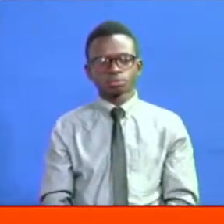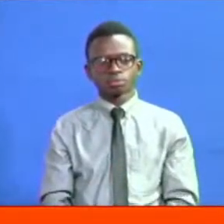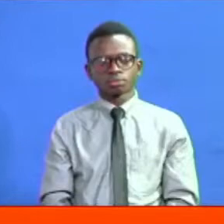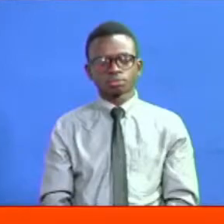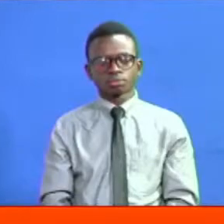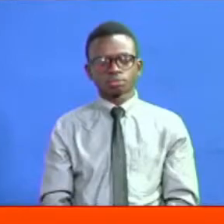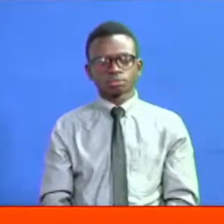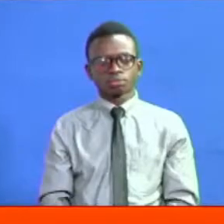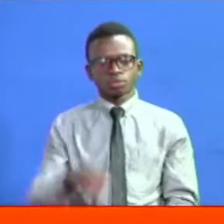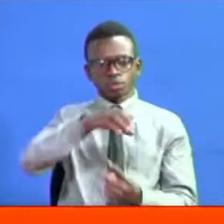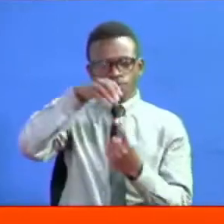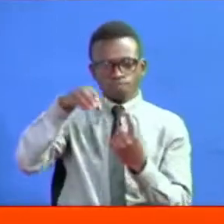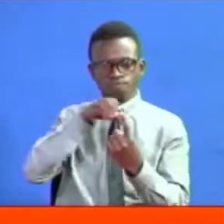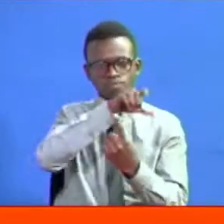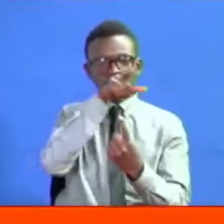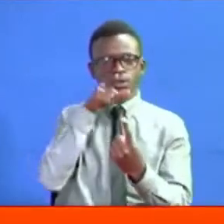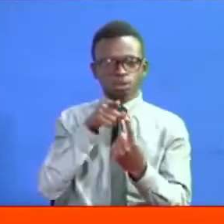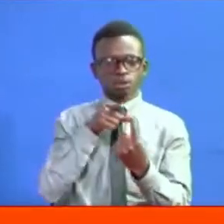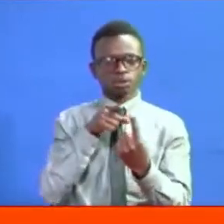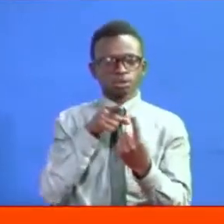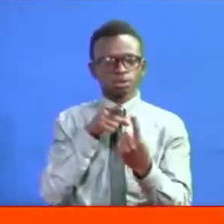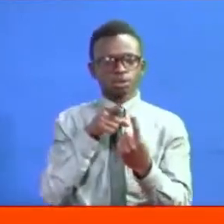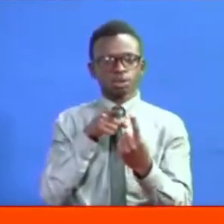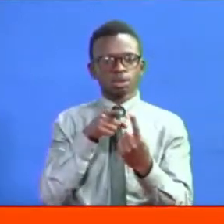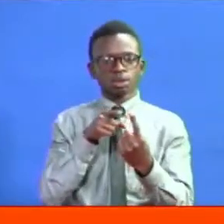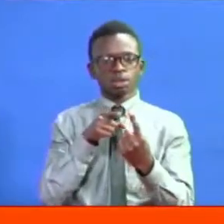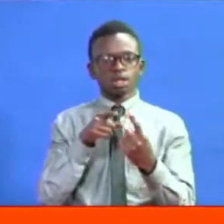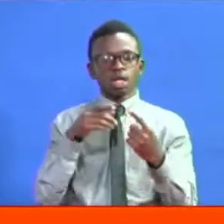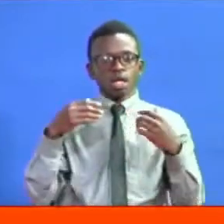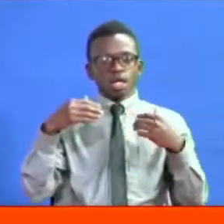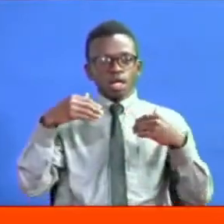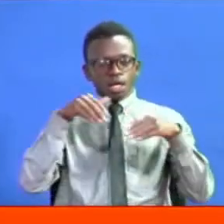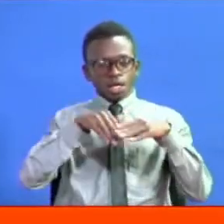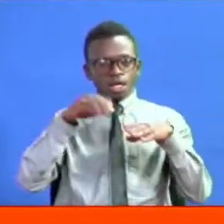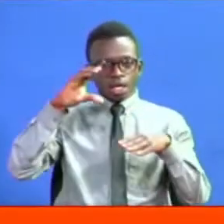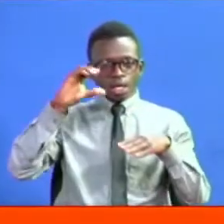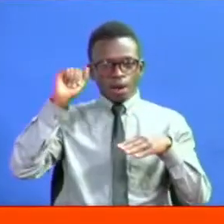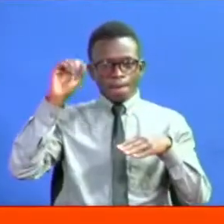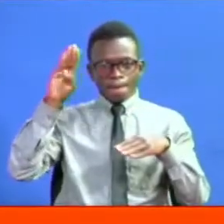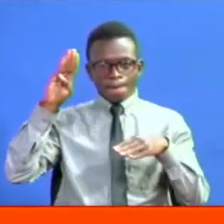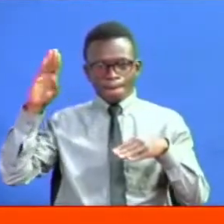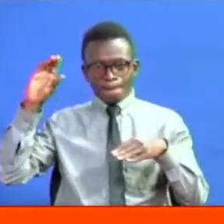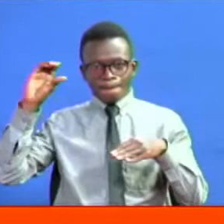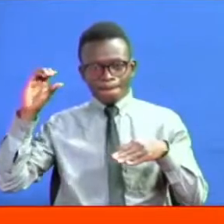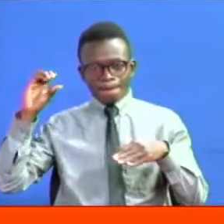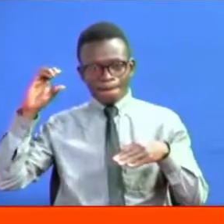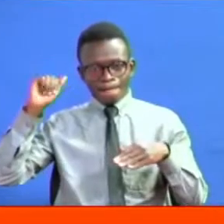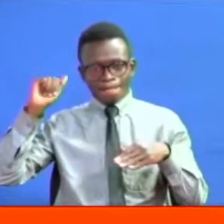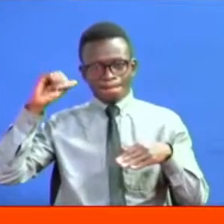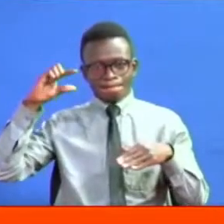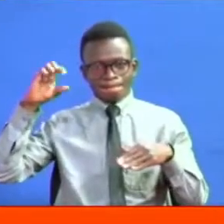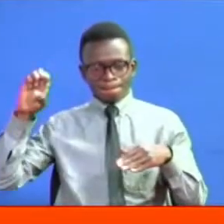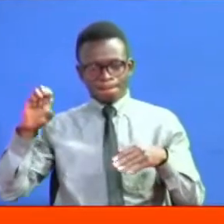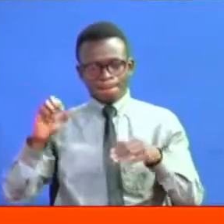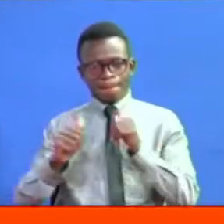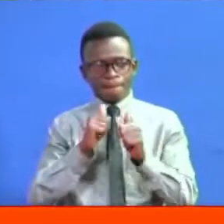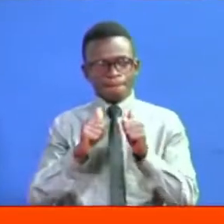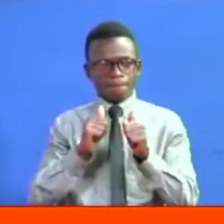The broccoli plant is one of the plants in the cabbage family, whose flowers are harvested and eaten.